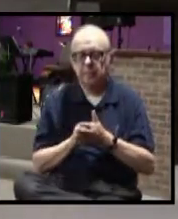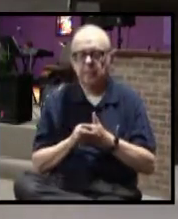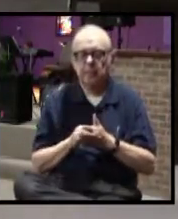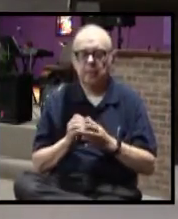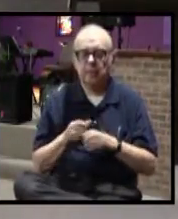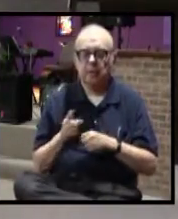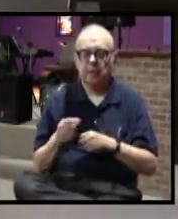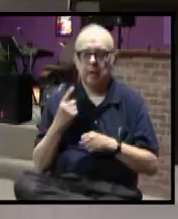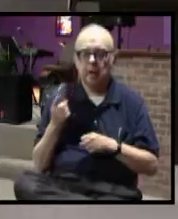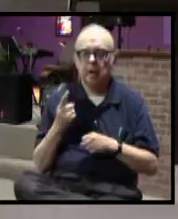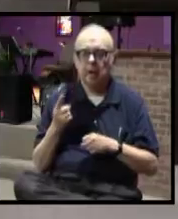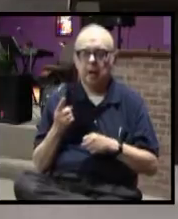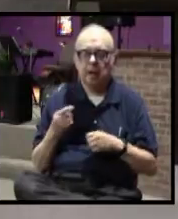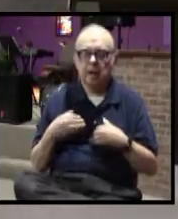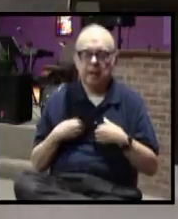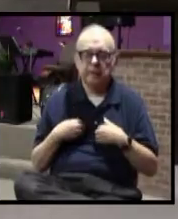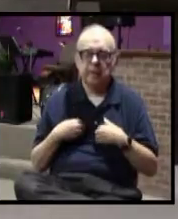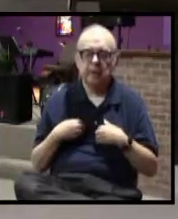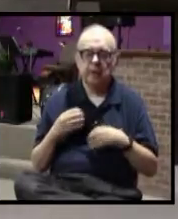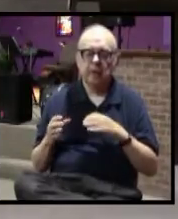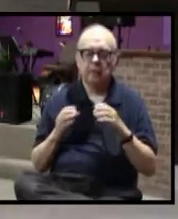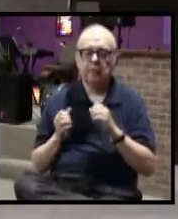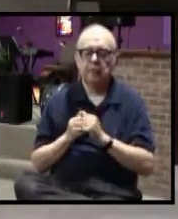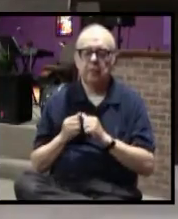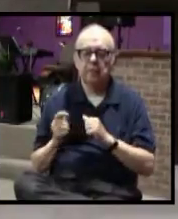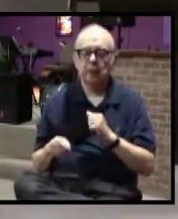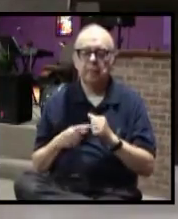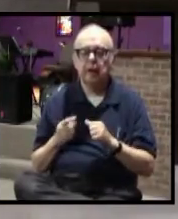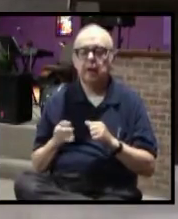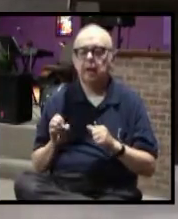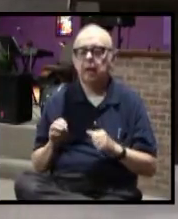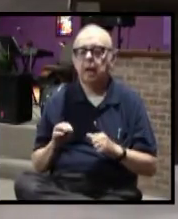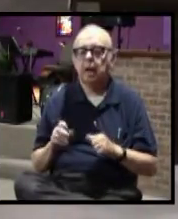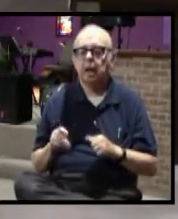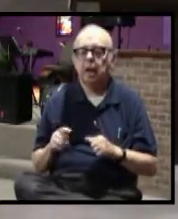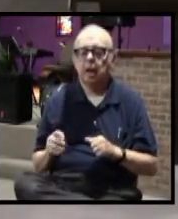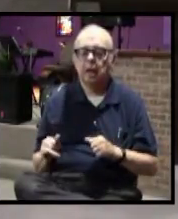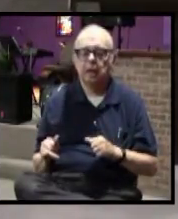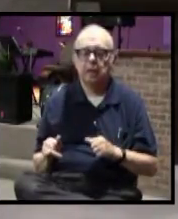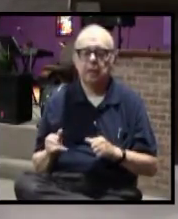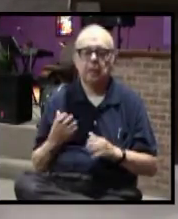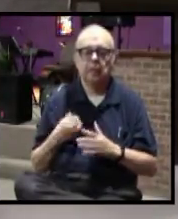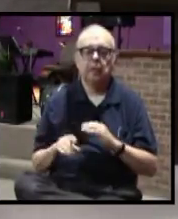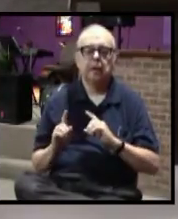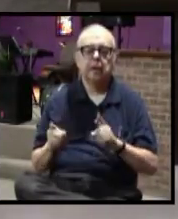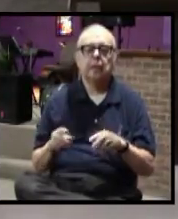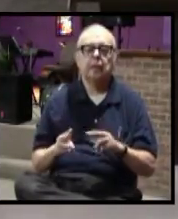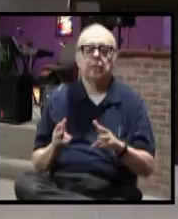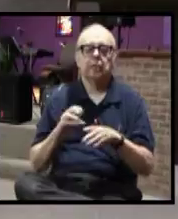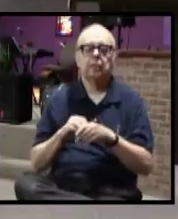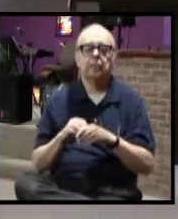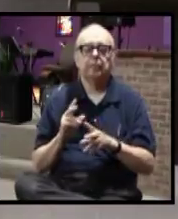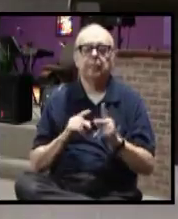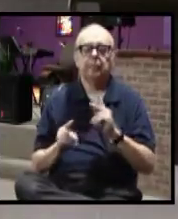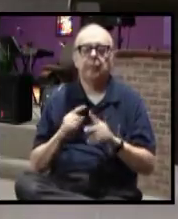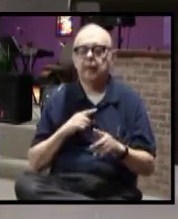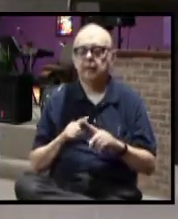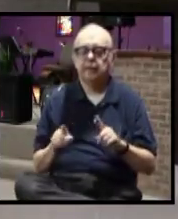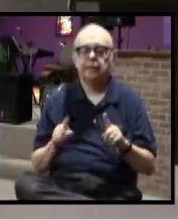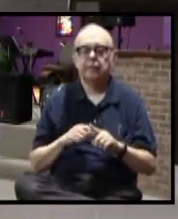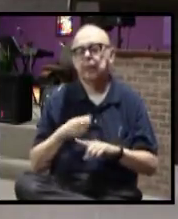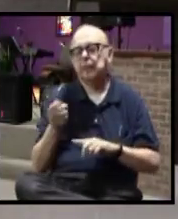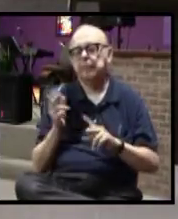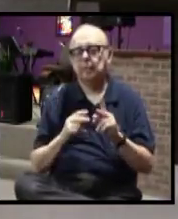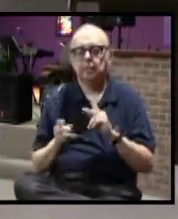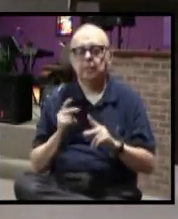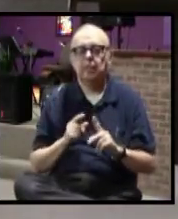But if by sharing this, I can make you think about having a conversation with your children about empathy, about going out of their way to include